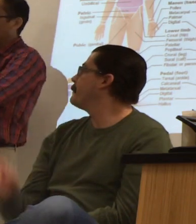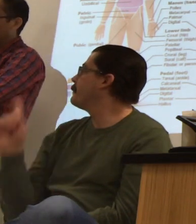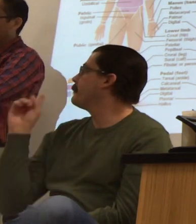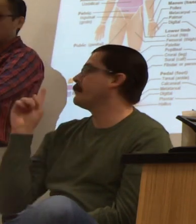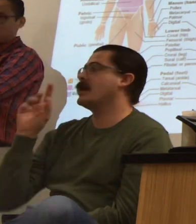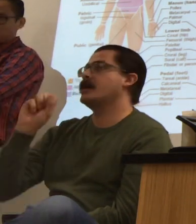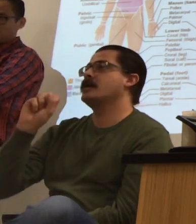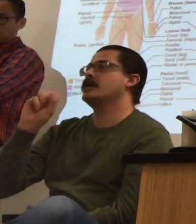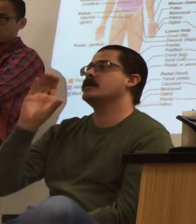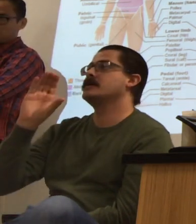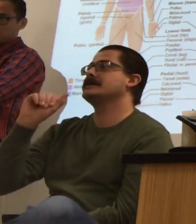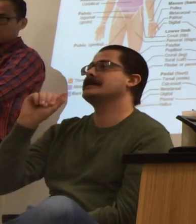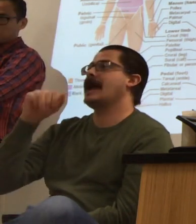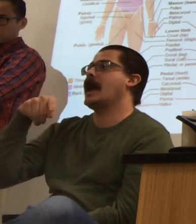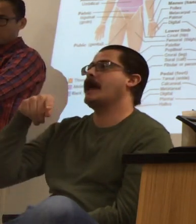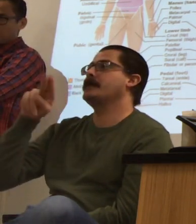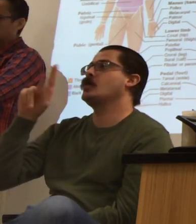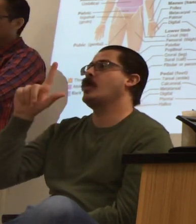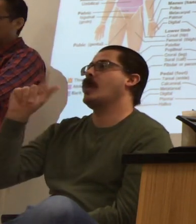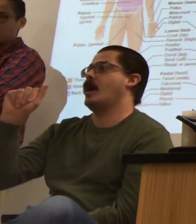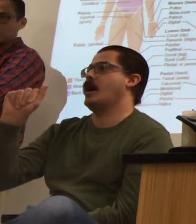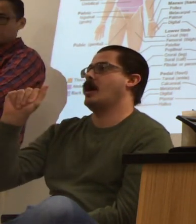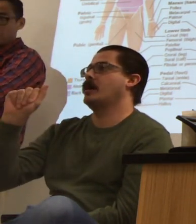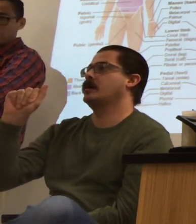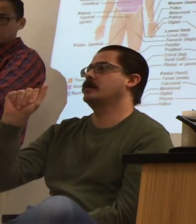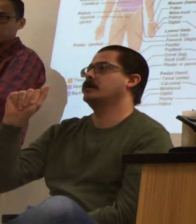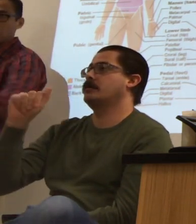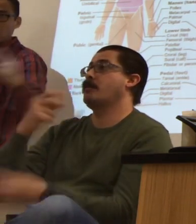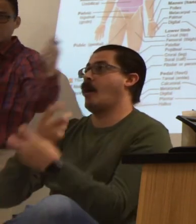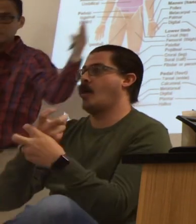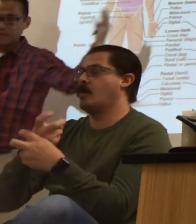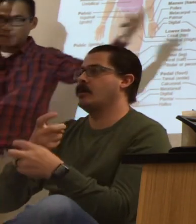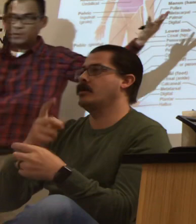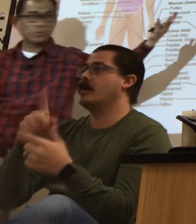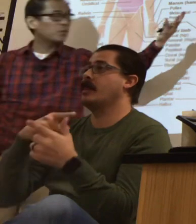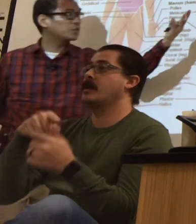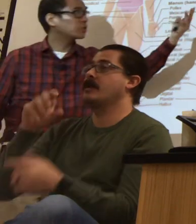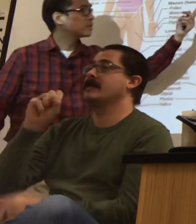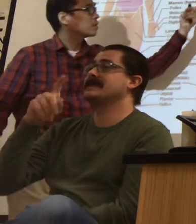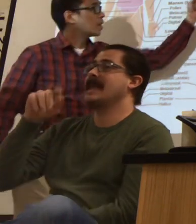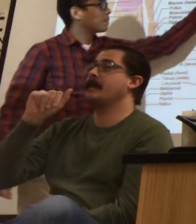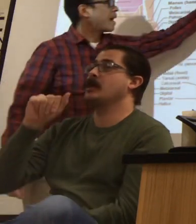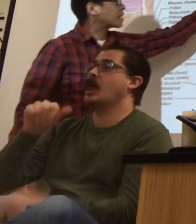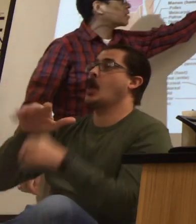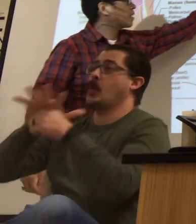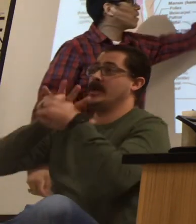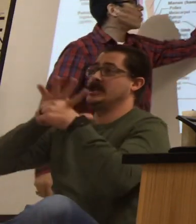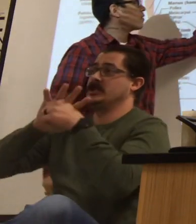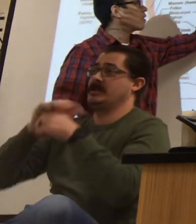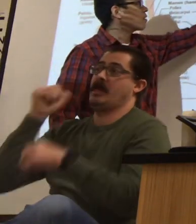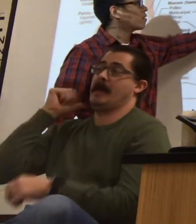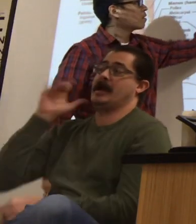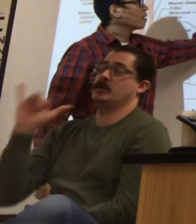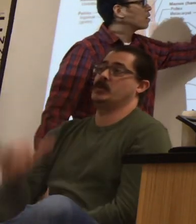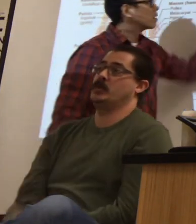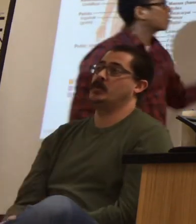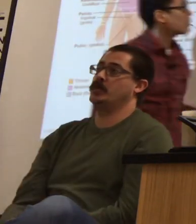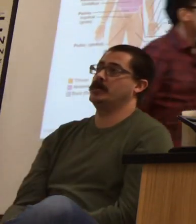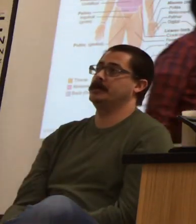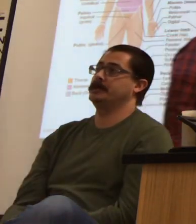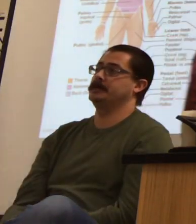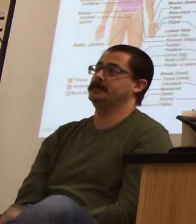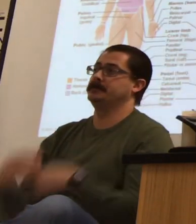Scapula, right there. Okay, that's the scapula bone, but we have a scapular region on the back side, there and there.